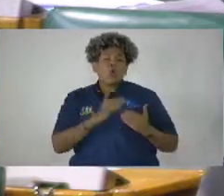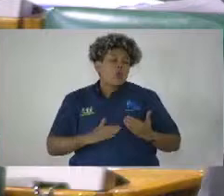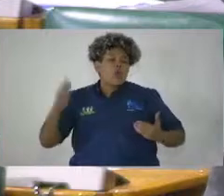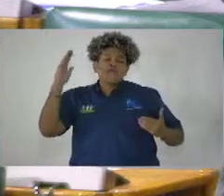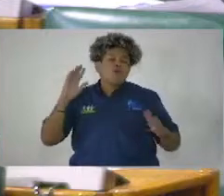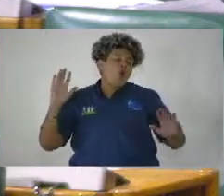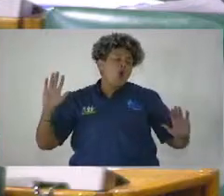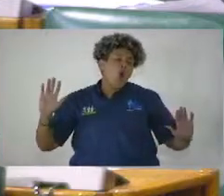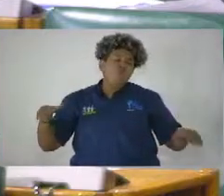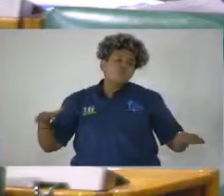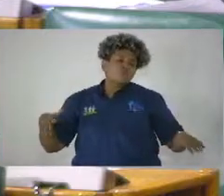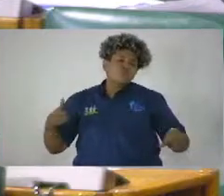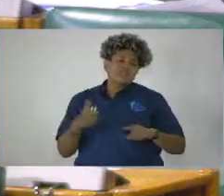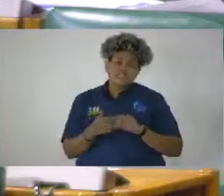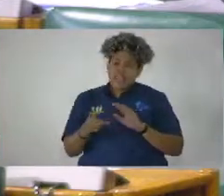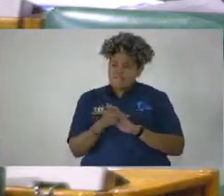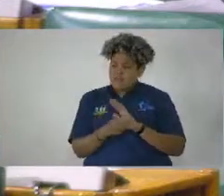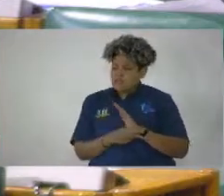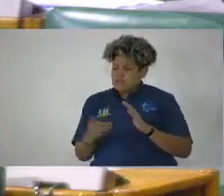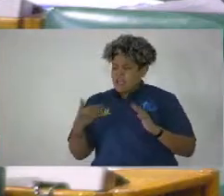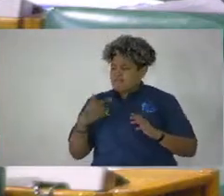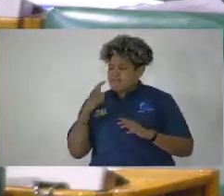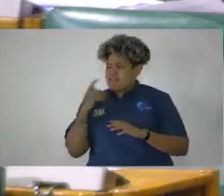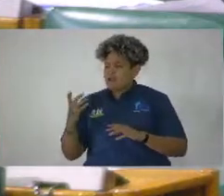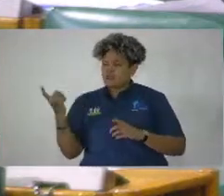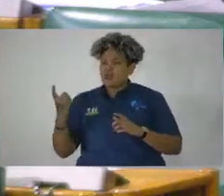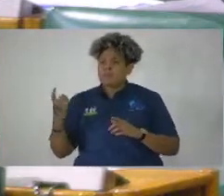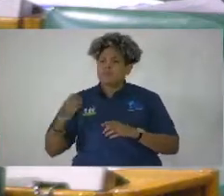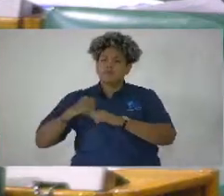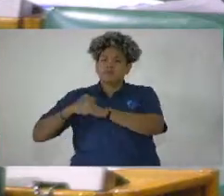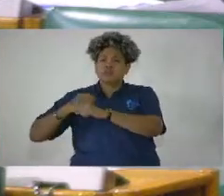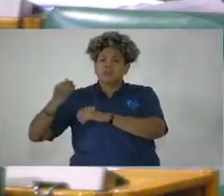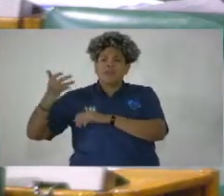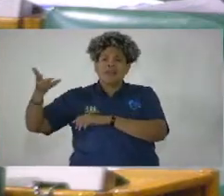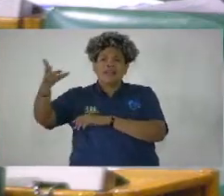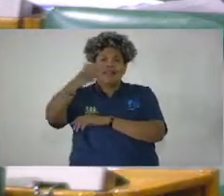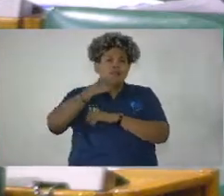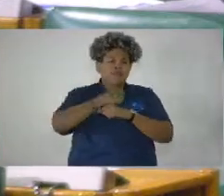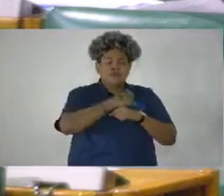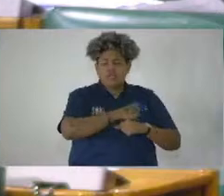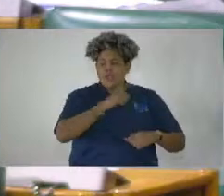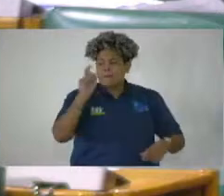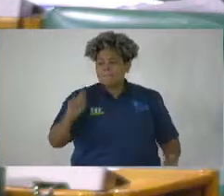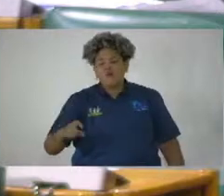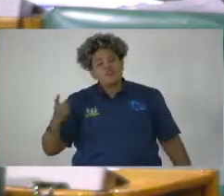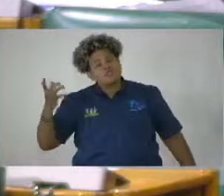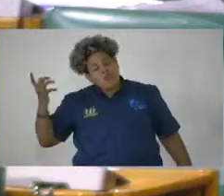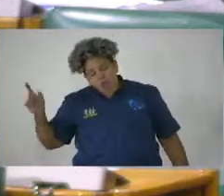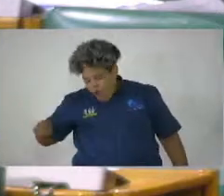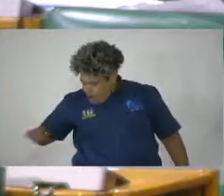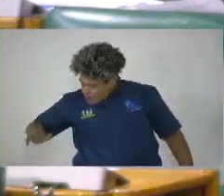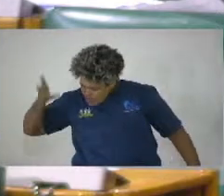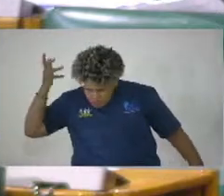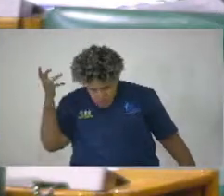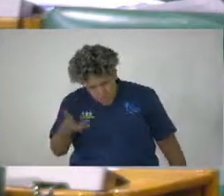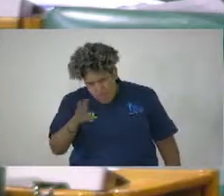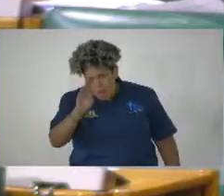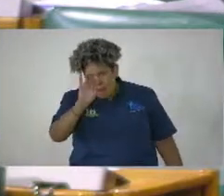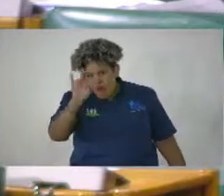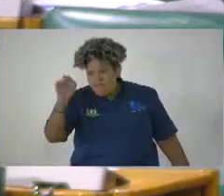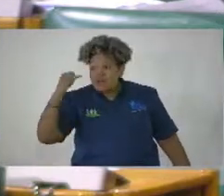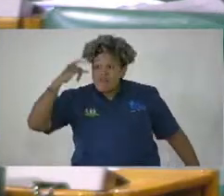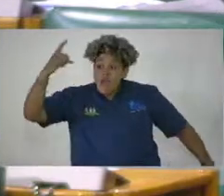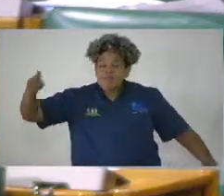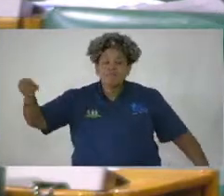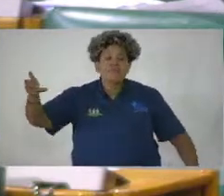forward, the principle of having buffers is something that we always have to have and carry with